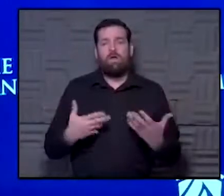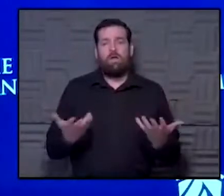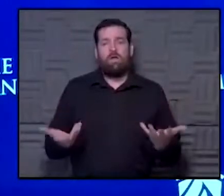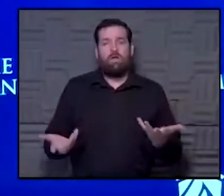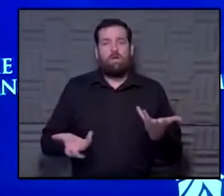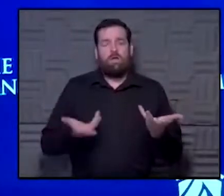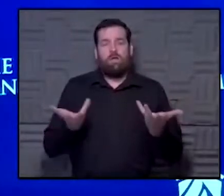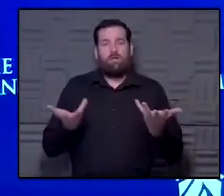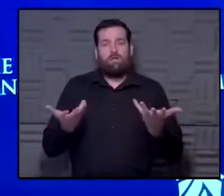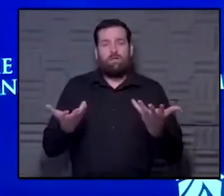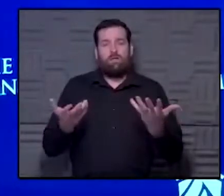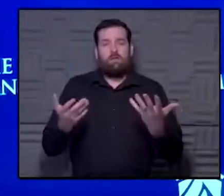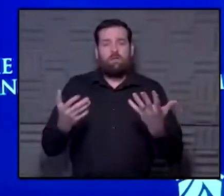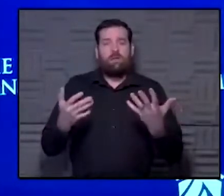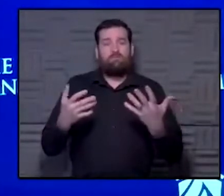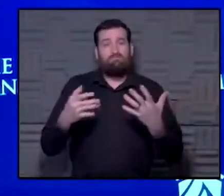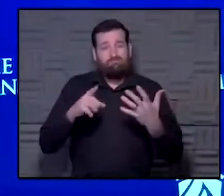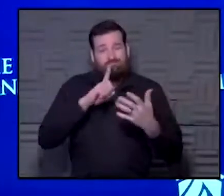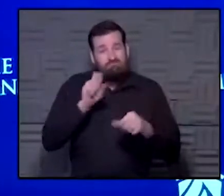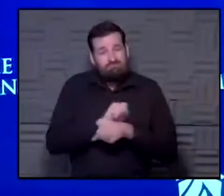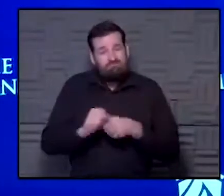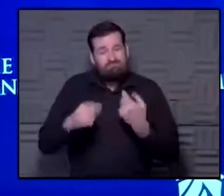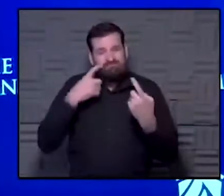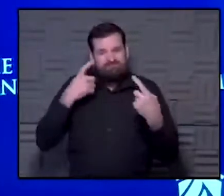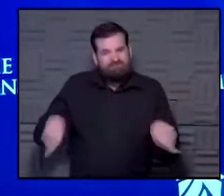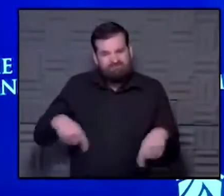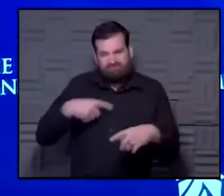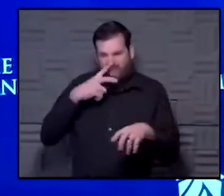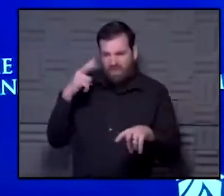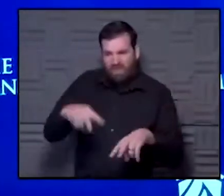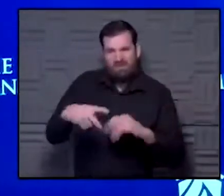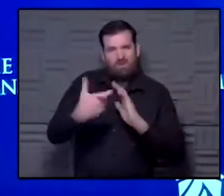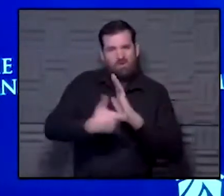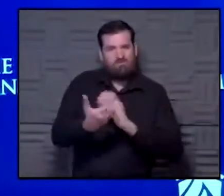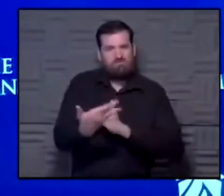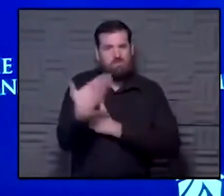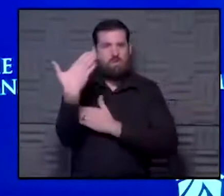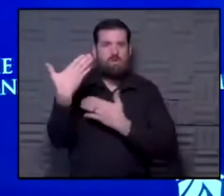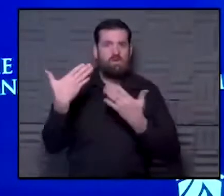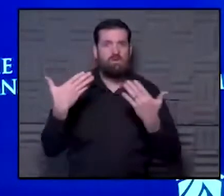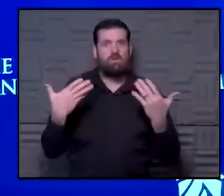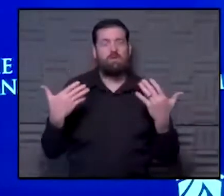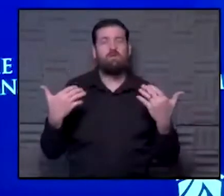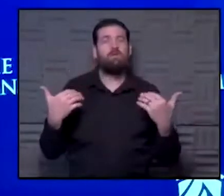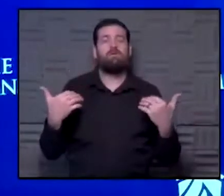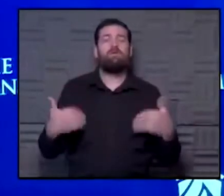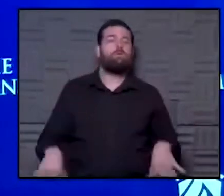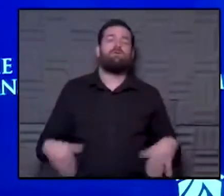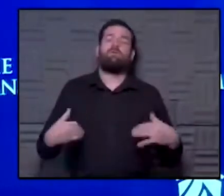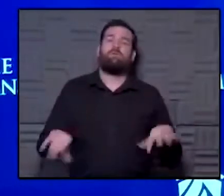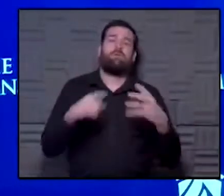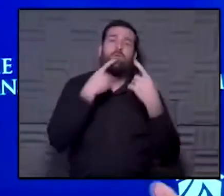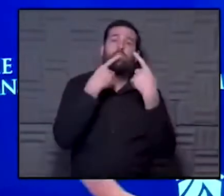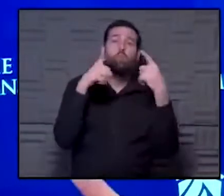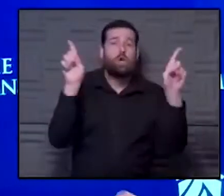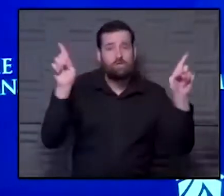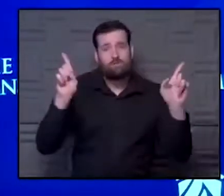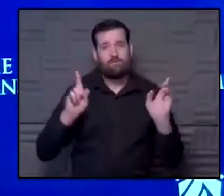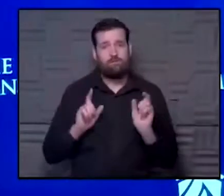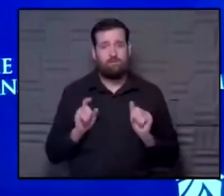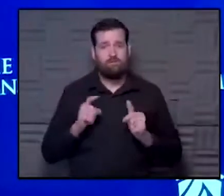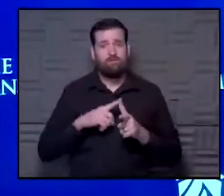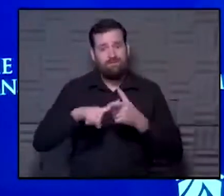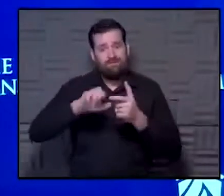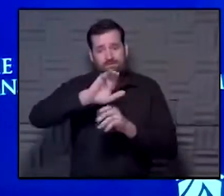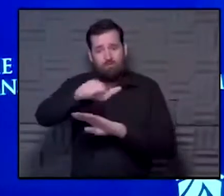just, it brings tears to my eyes as I looked at that article this morning and think, oh my God, it so works. And then overnight,